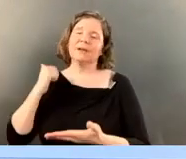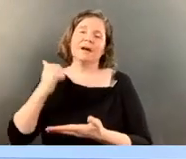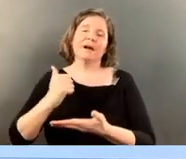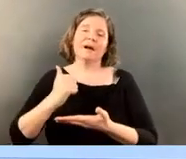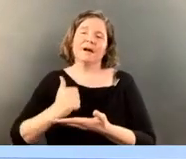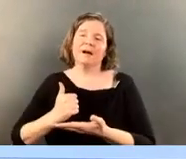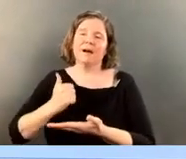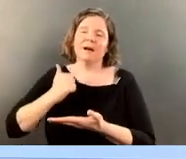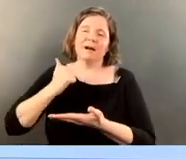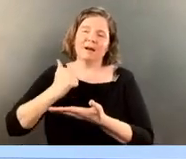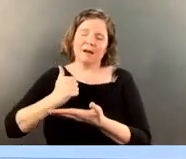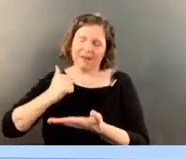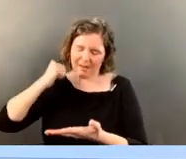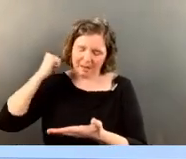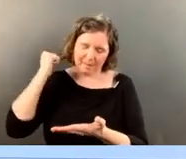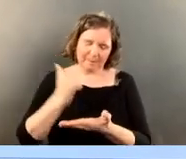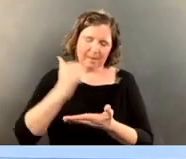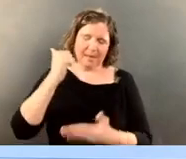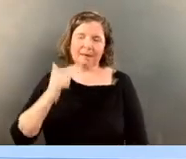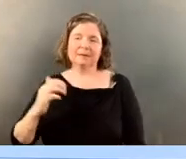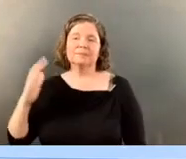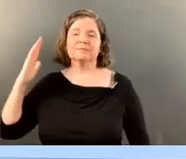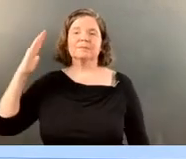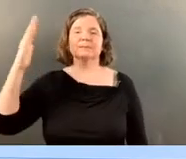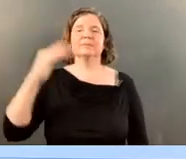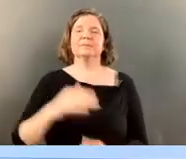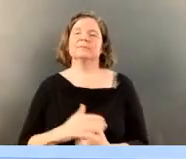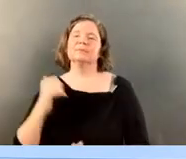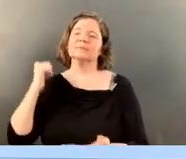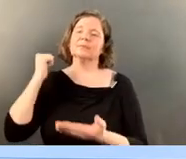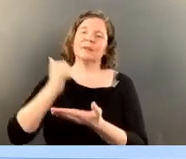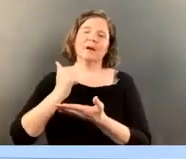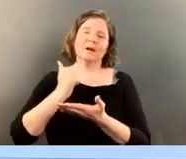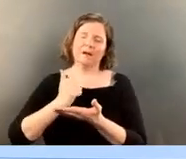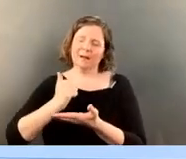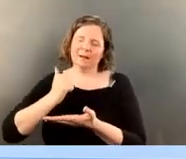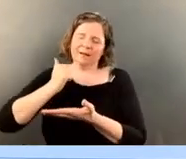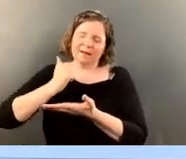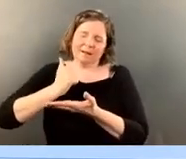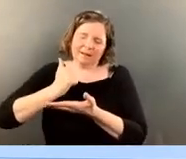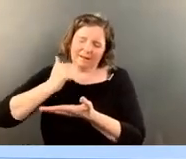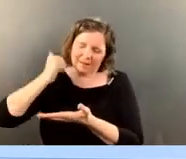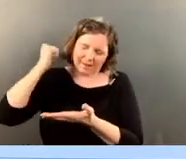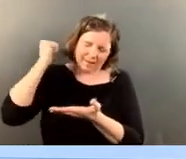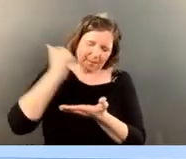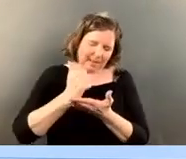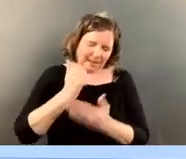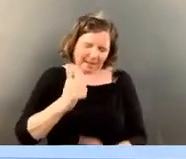Amen. Amen. Amen.